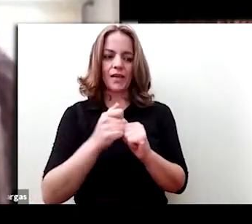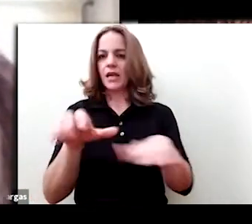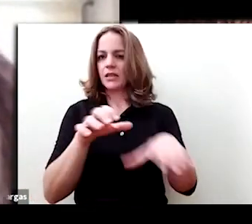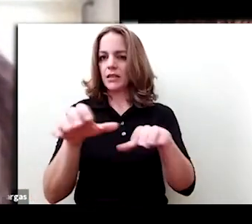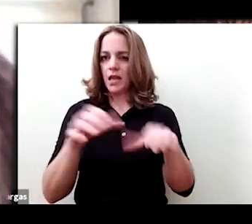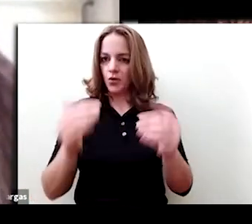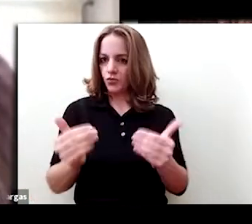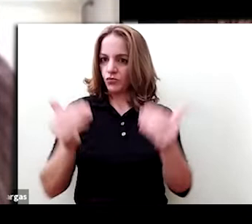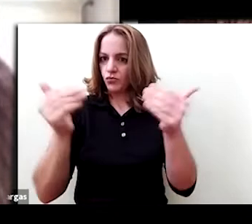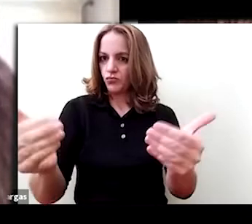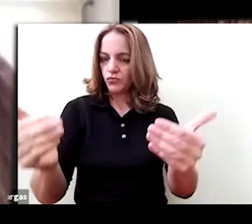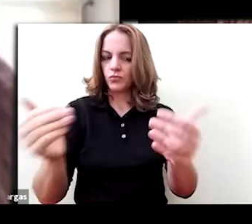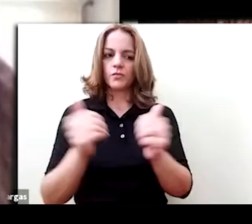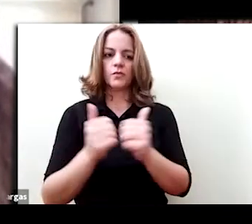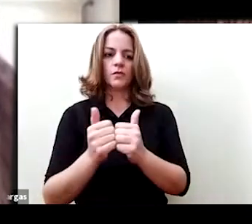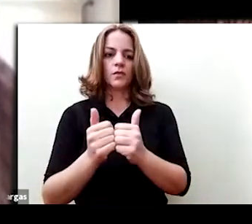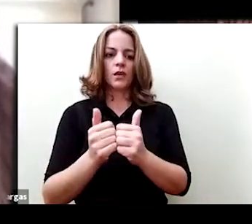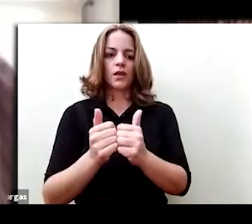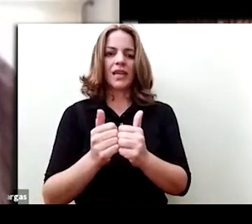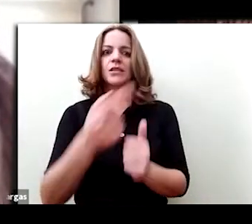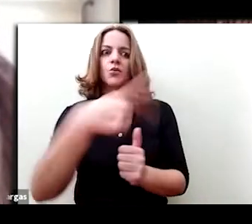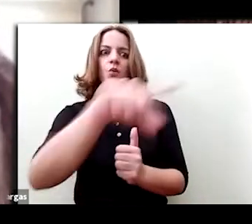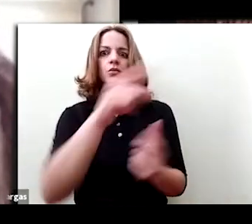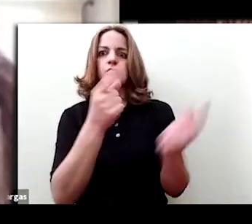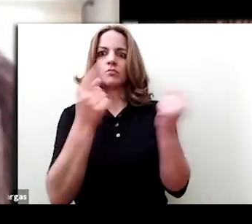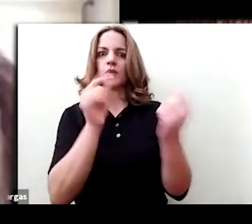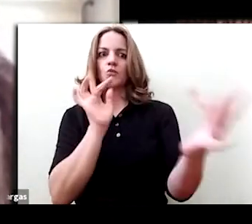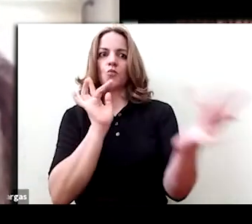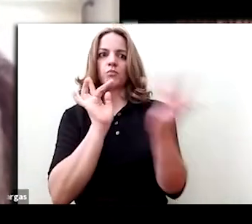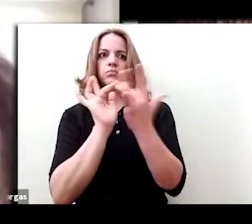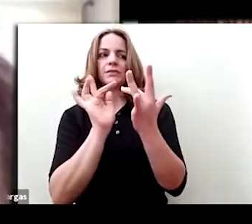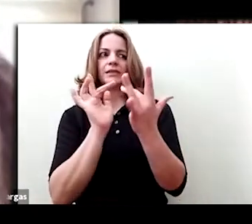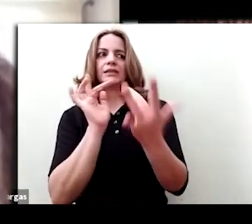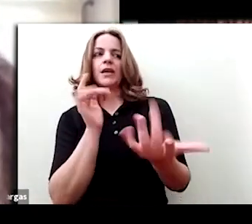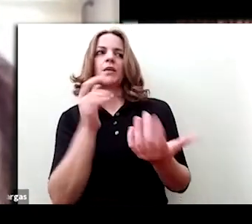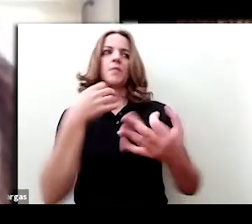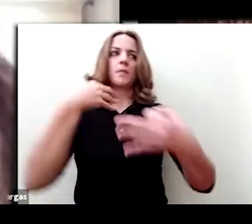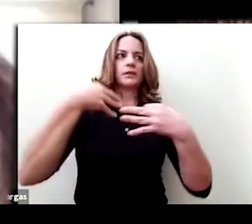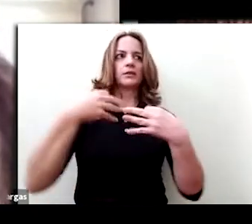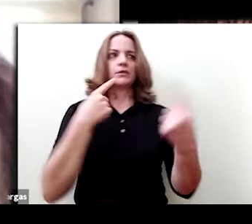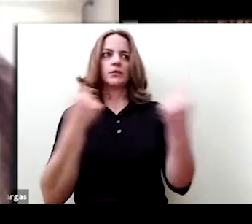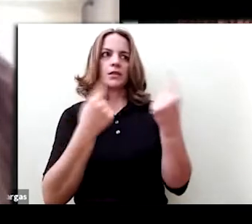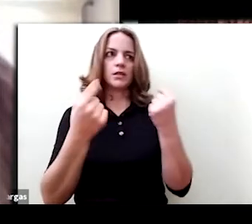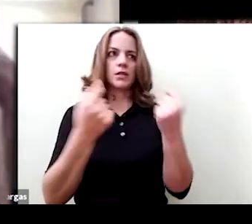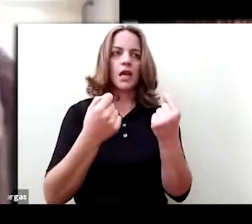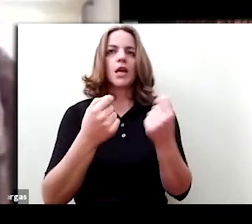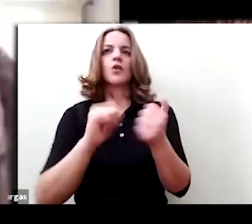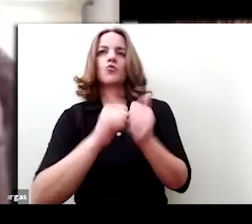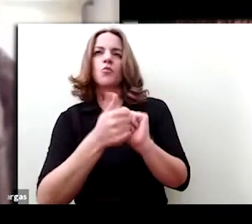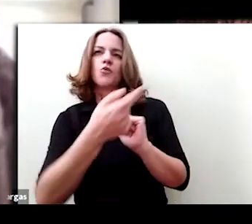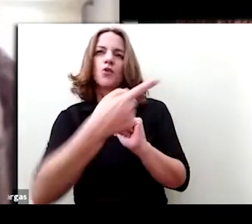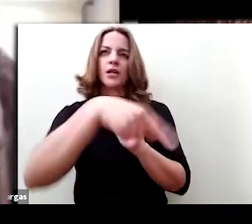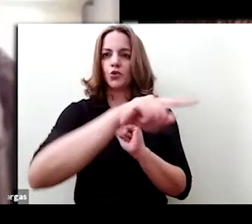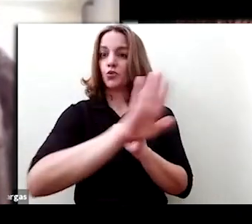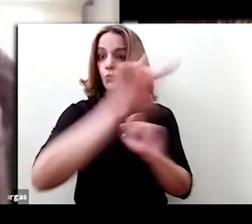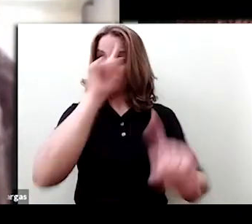they contacted me to learn more about the show, how it started, the occupation of the television studio,